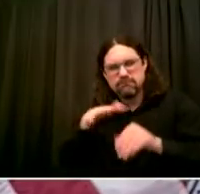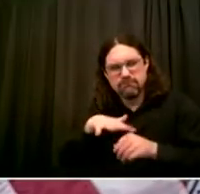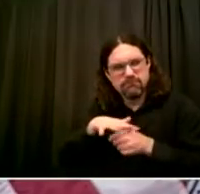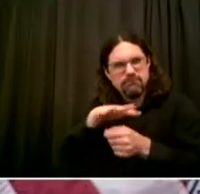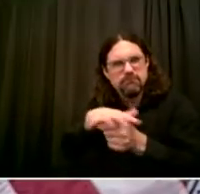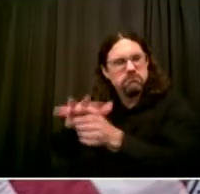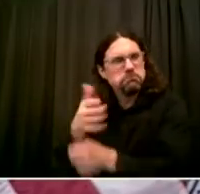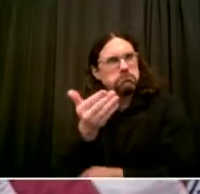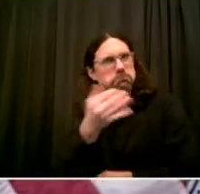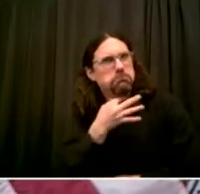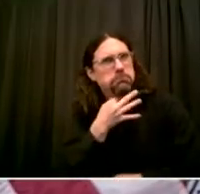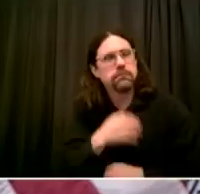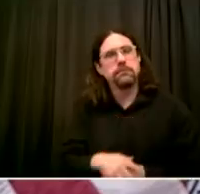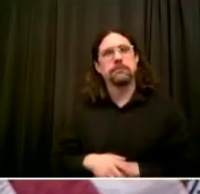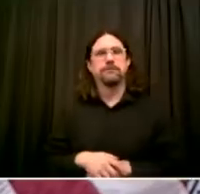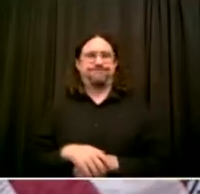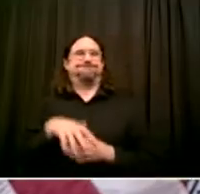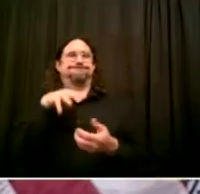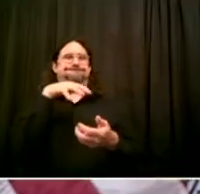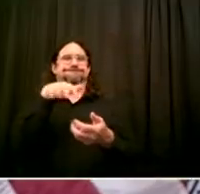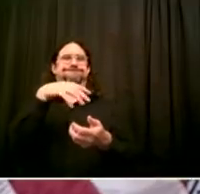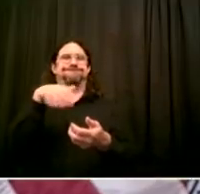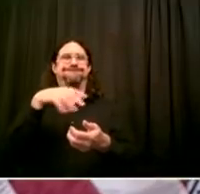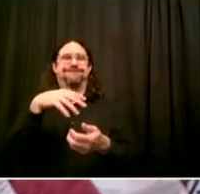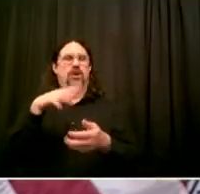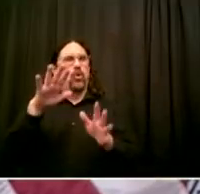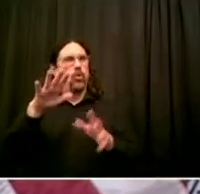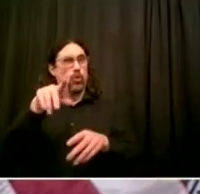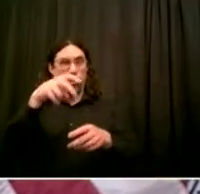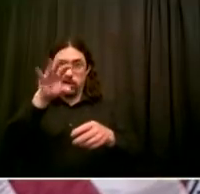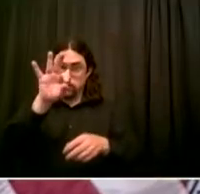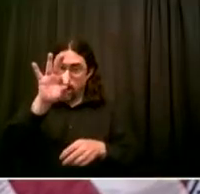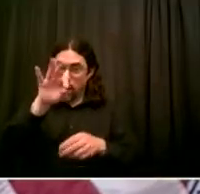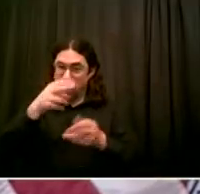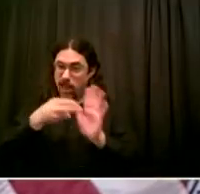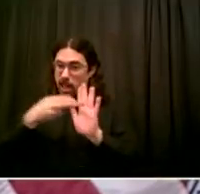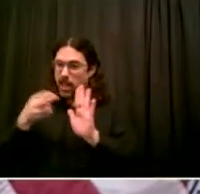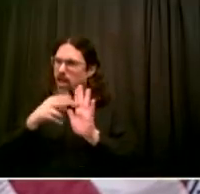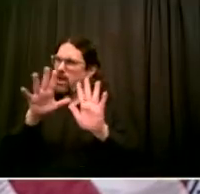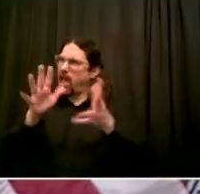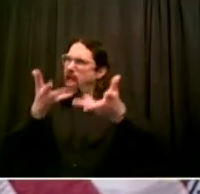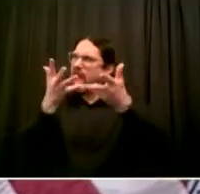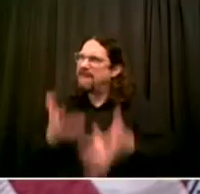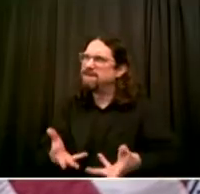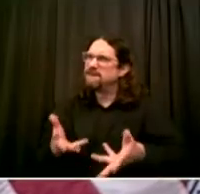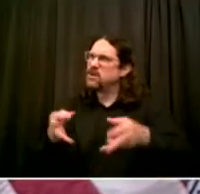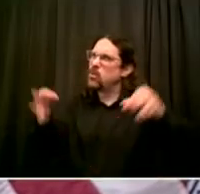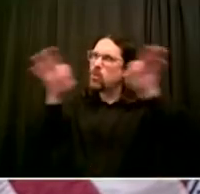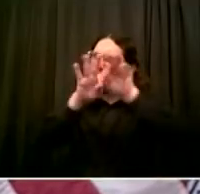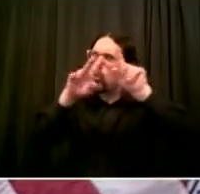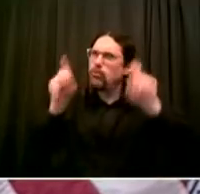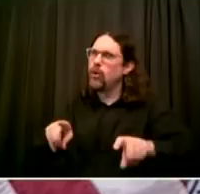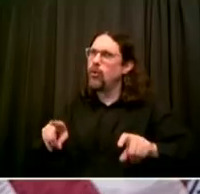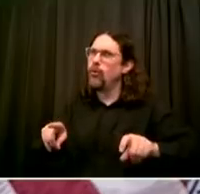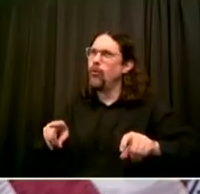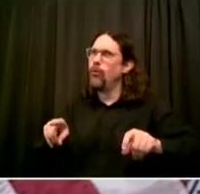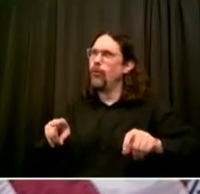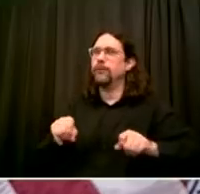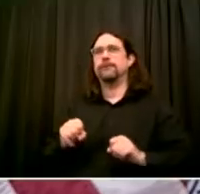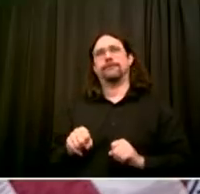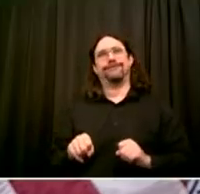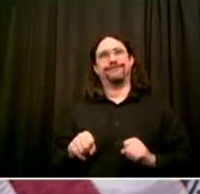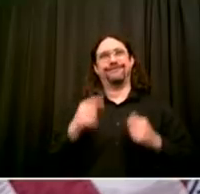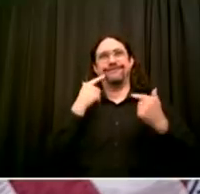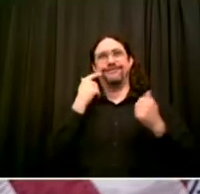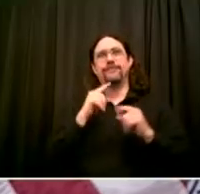that got a lot of attention, but I will get you, if we have in the course of this press conference, the list of bar-heavy areas. I will turn